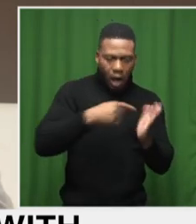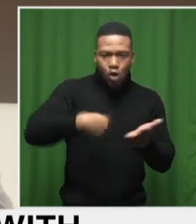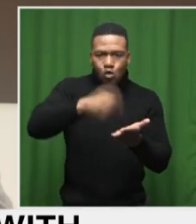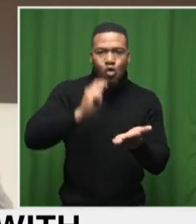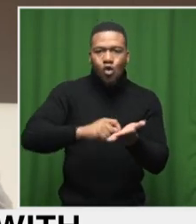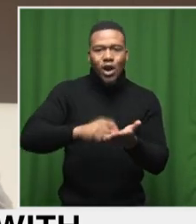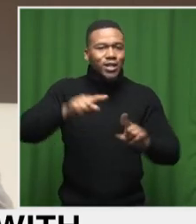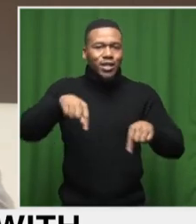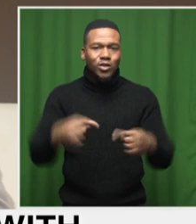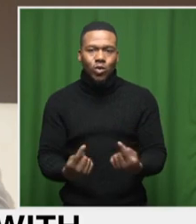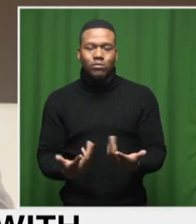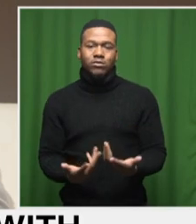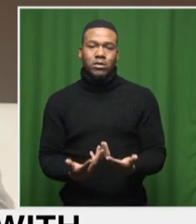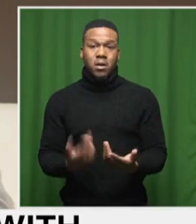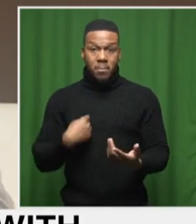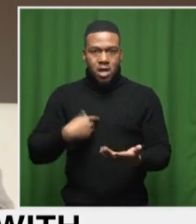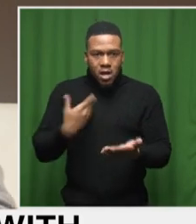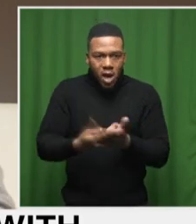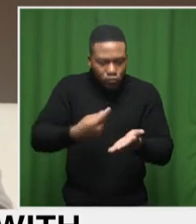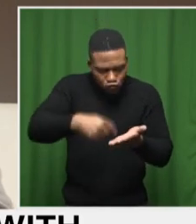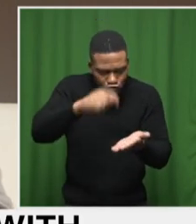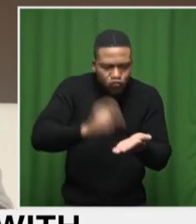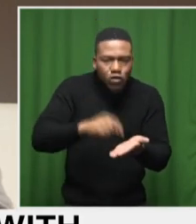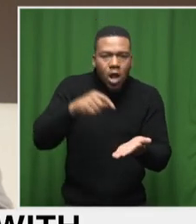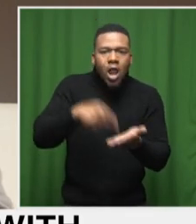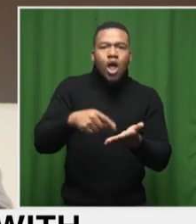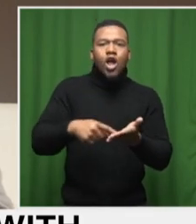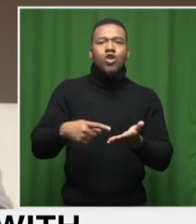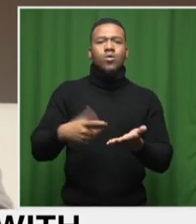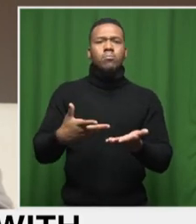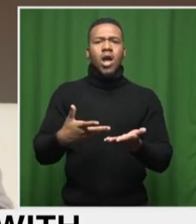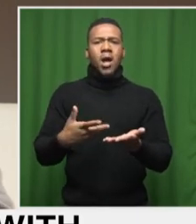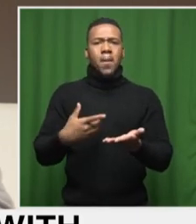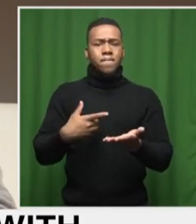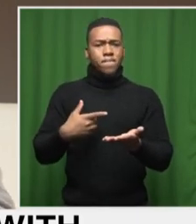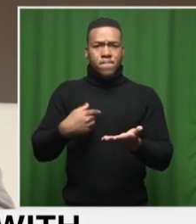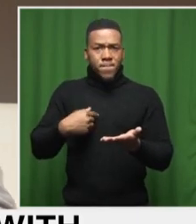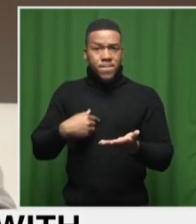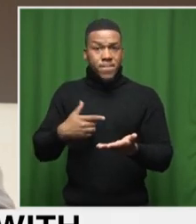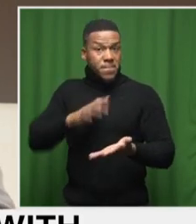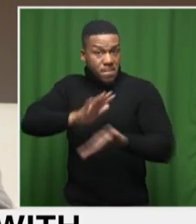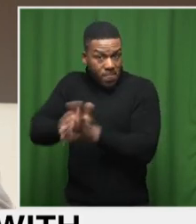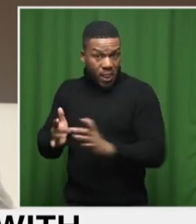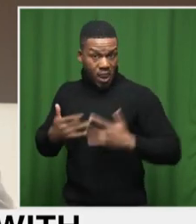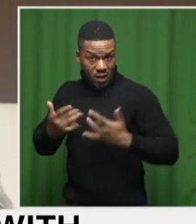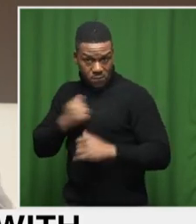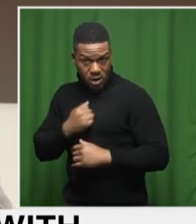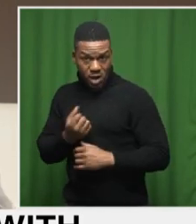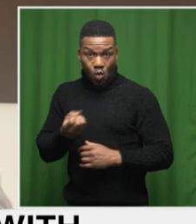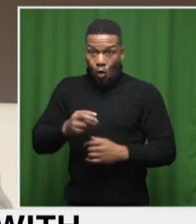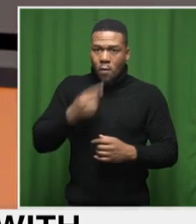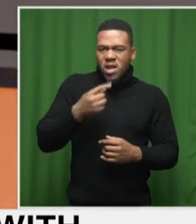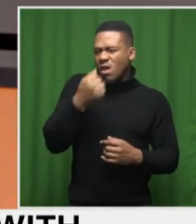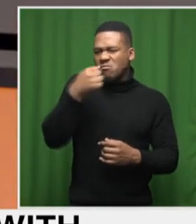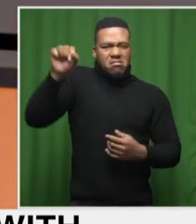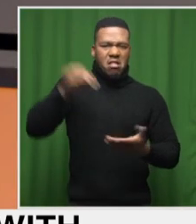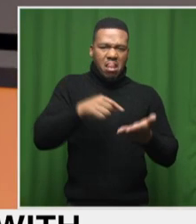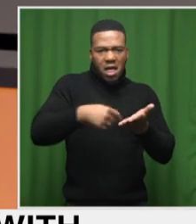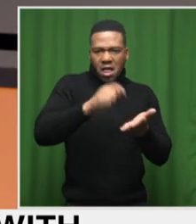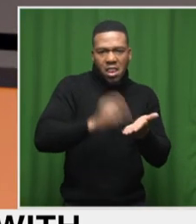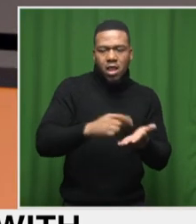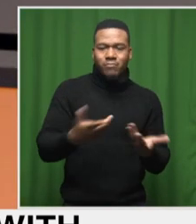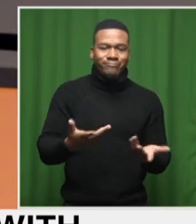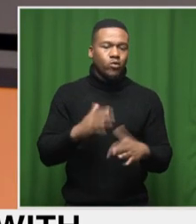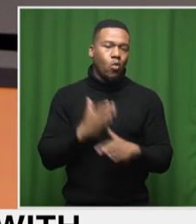commit career suicide, or you refuse to sign the contract because of its conditions and you starve. And is establishing